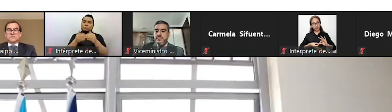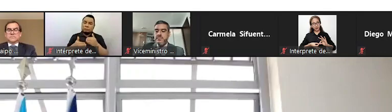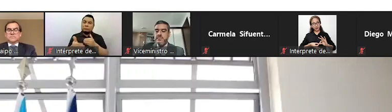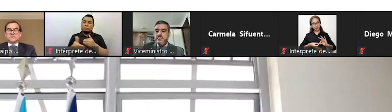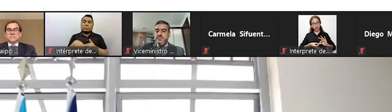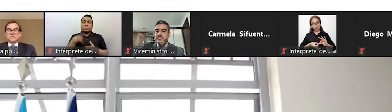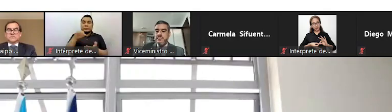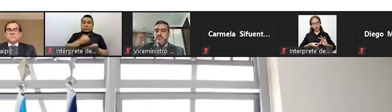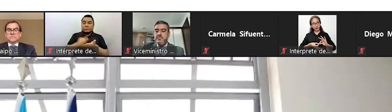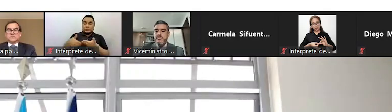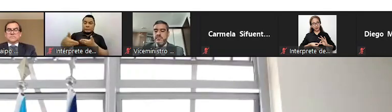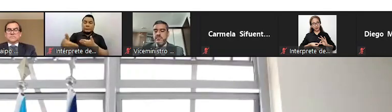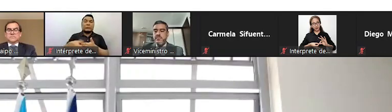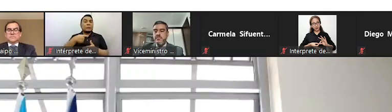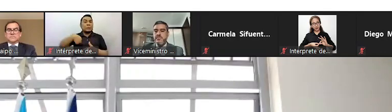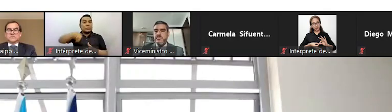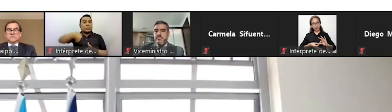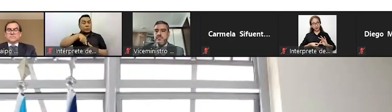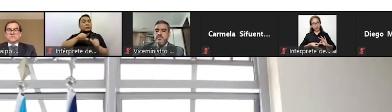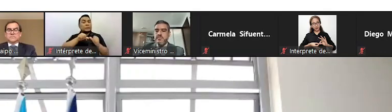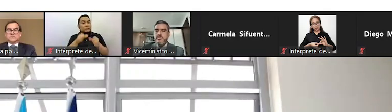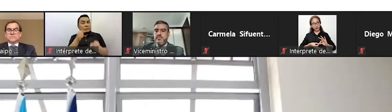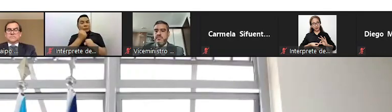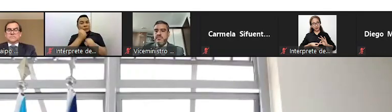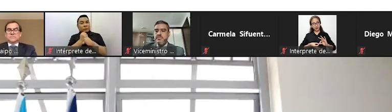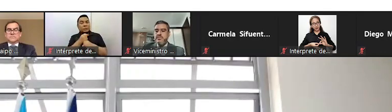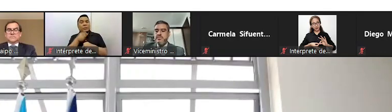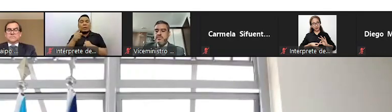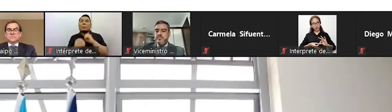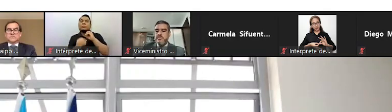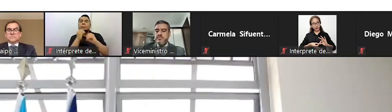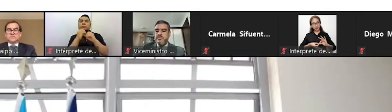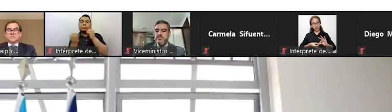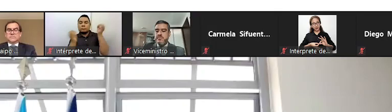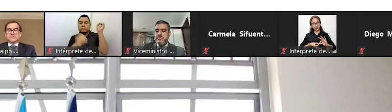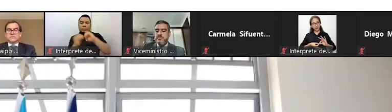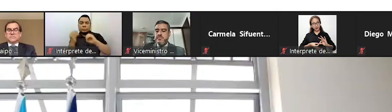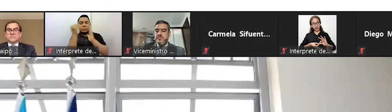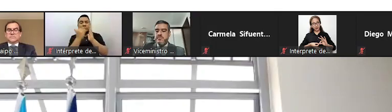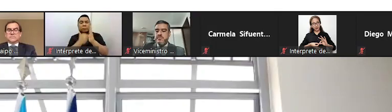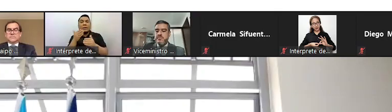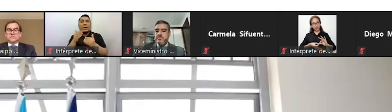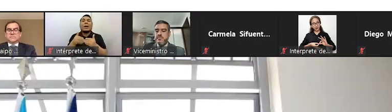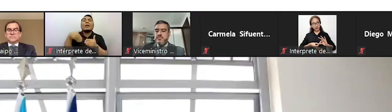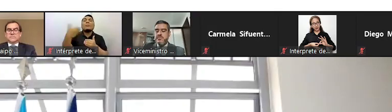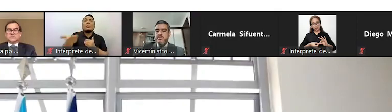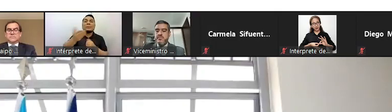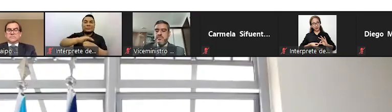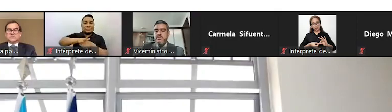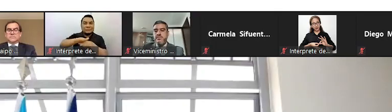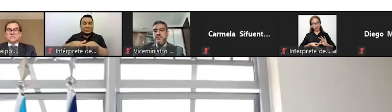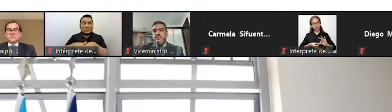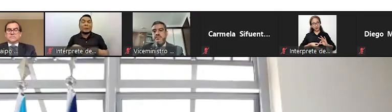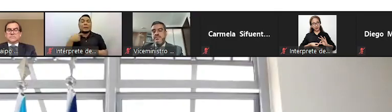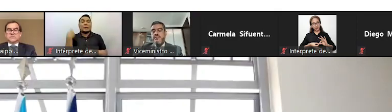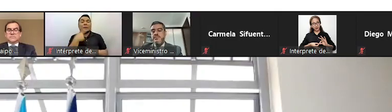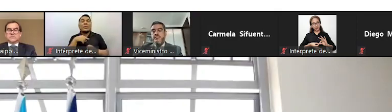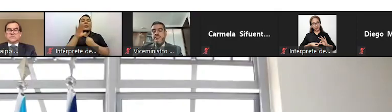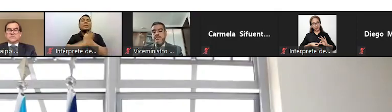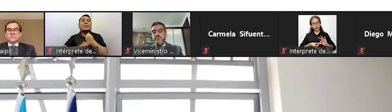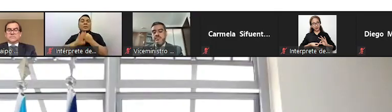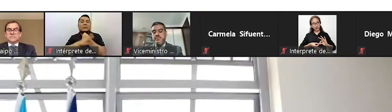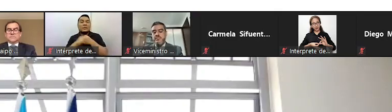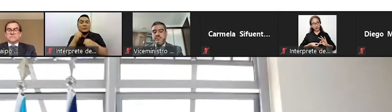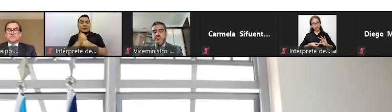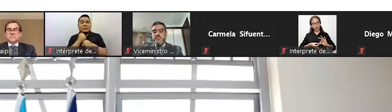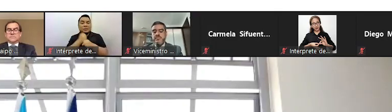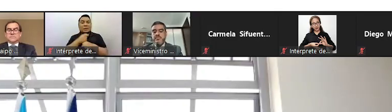that needs to happen in the next few months because the next few months we're all going to be working in rebuilding post-pandemic and from